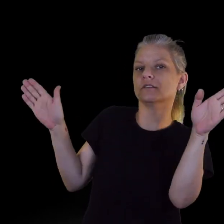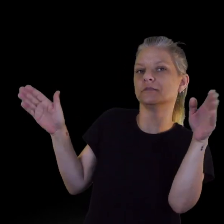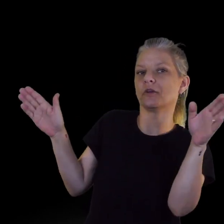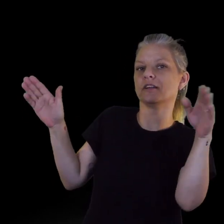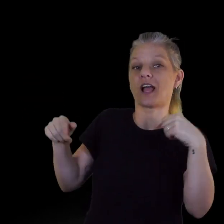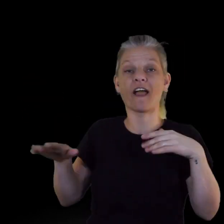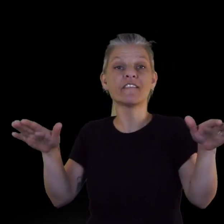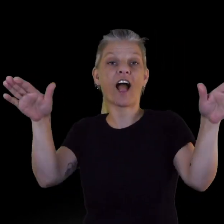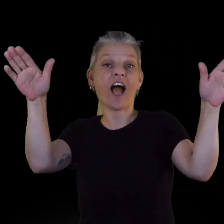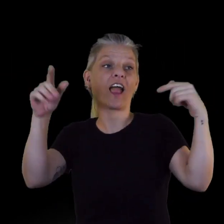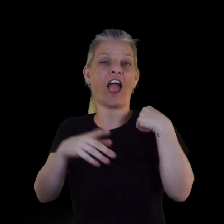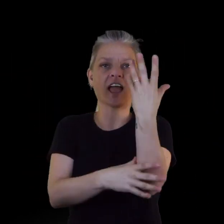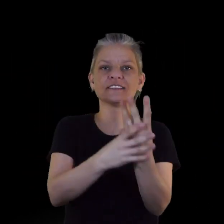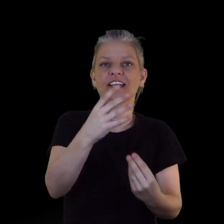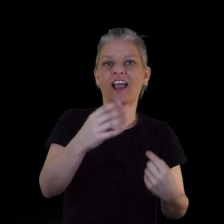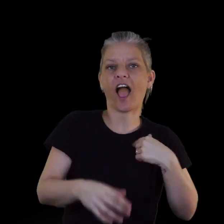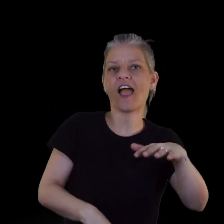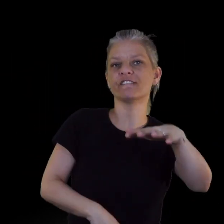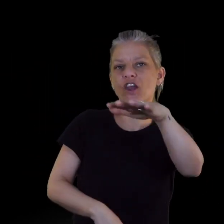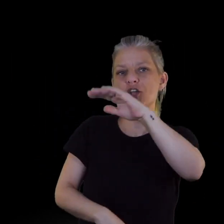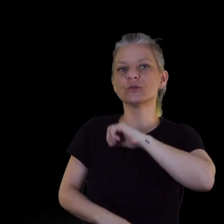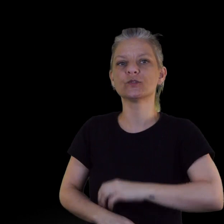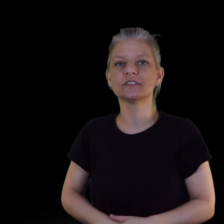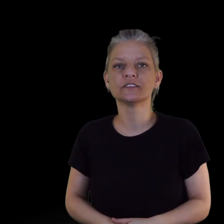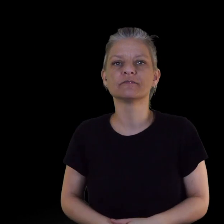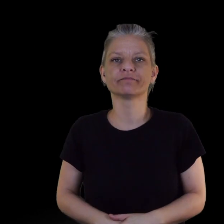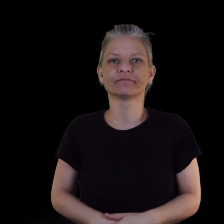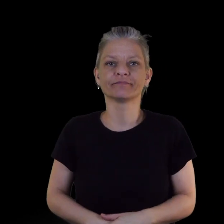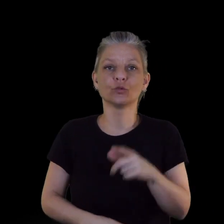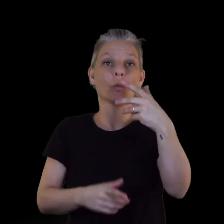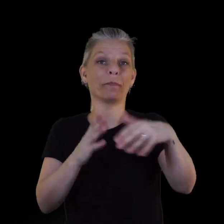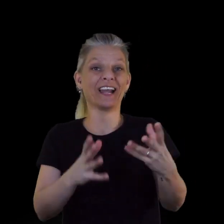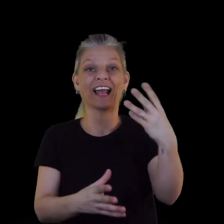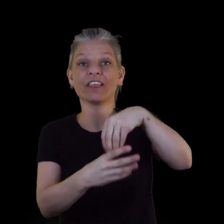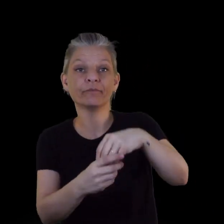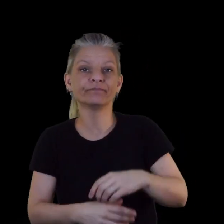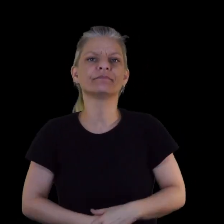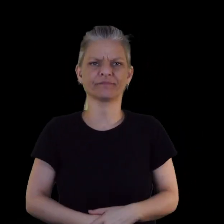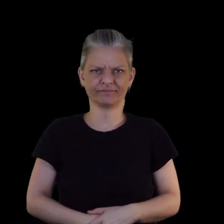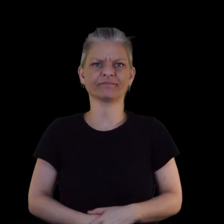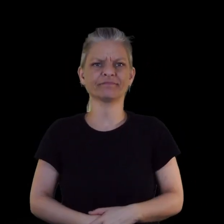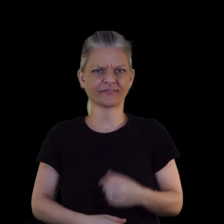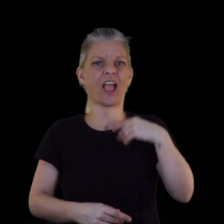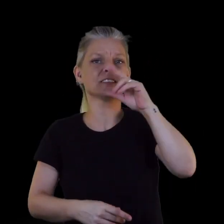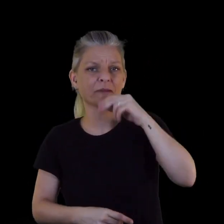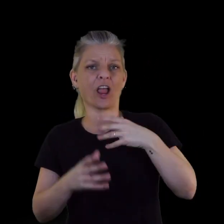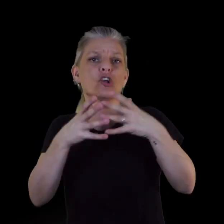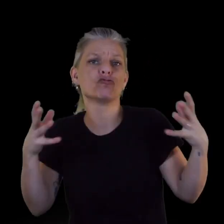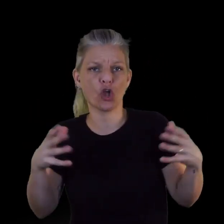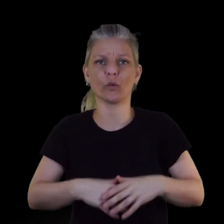fly, I float, Eureka, you've been in the Eureka. I speak, I